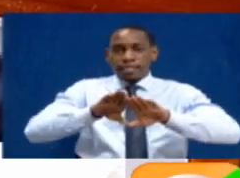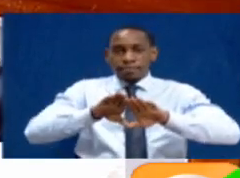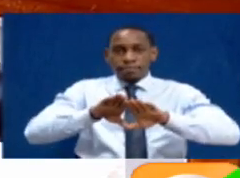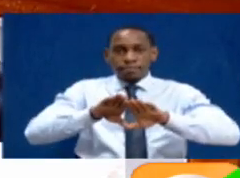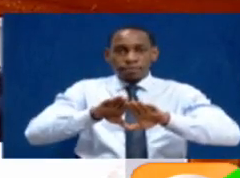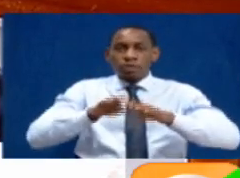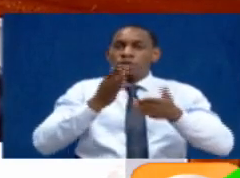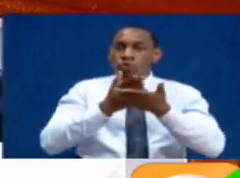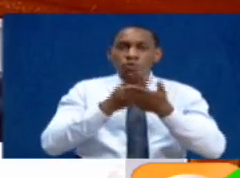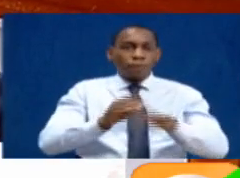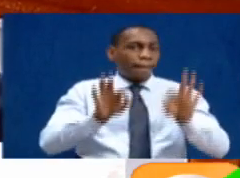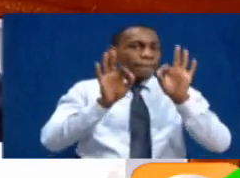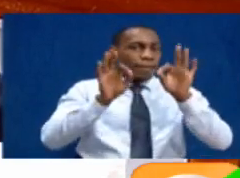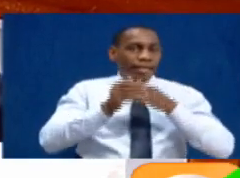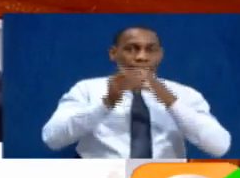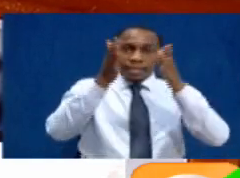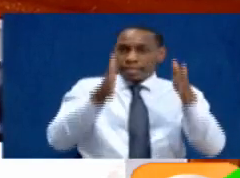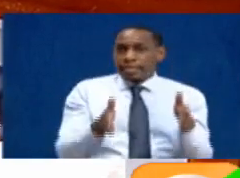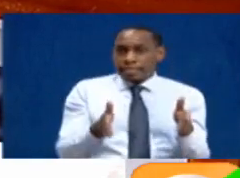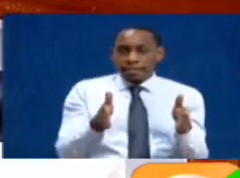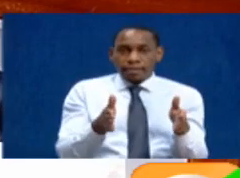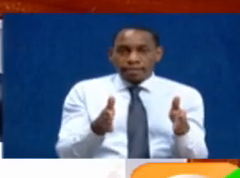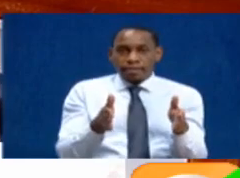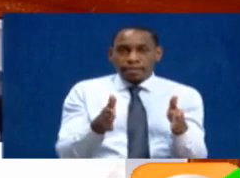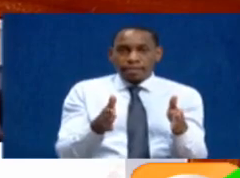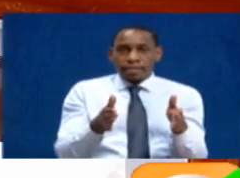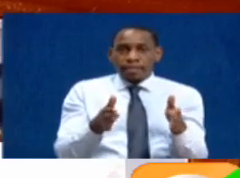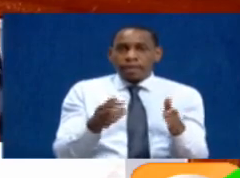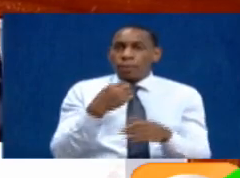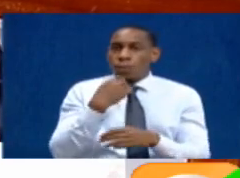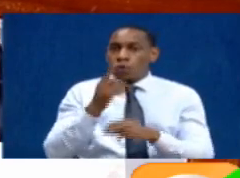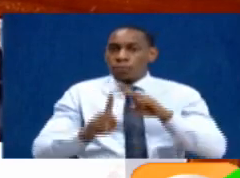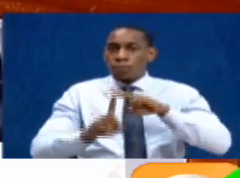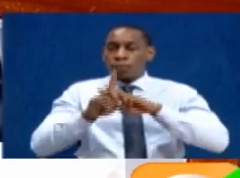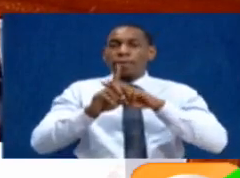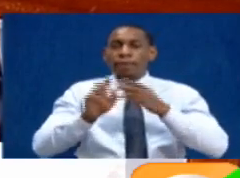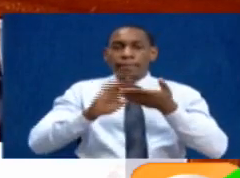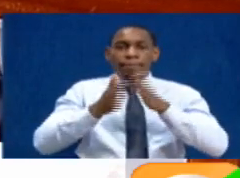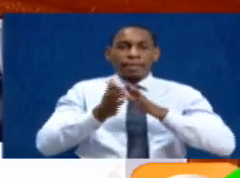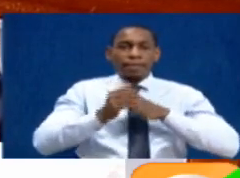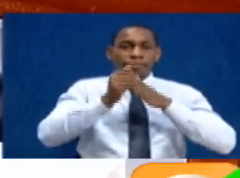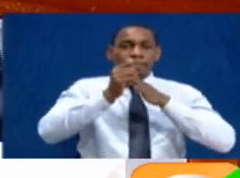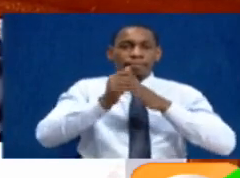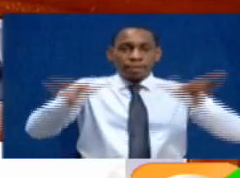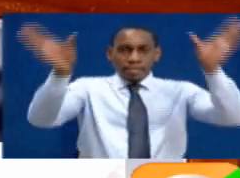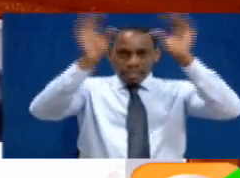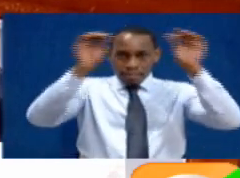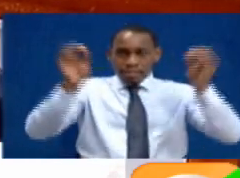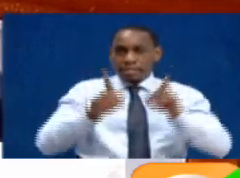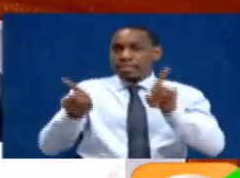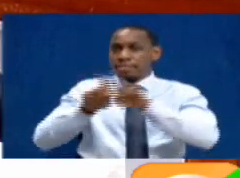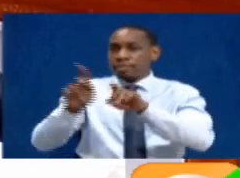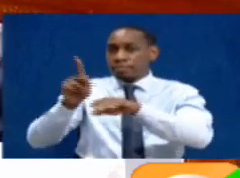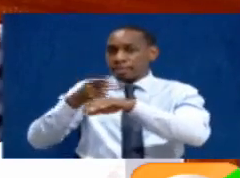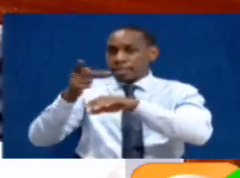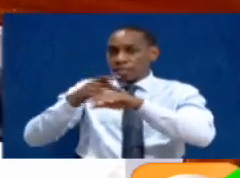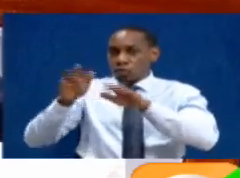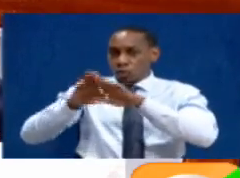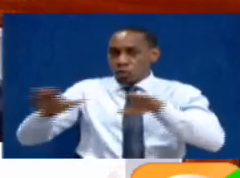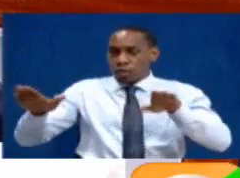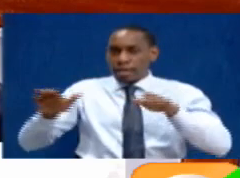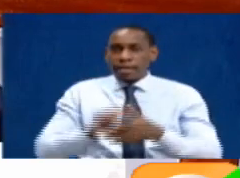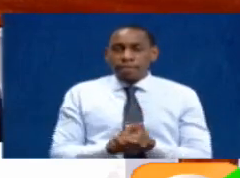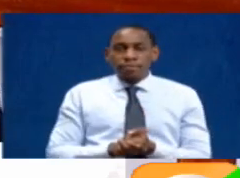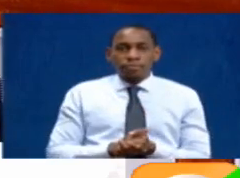remember. Very brilliant leaders. But Moi emerged. He became the president. In the Kikuyu land,